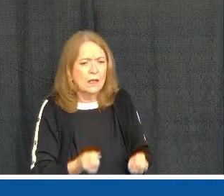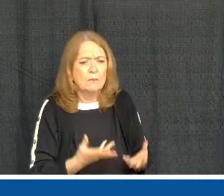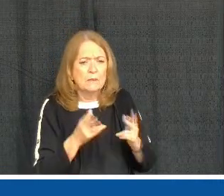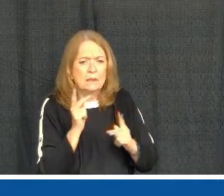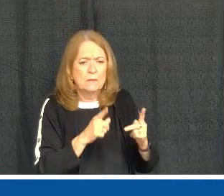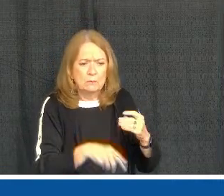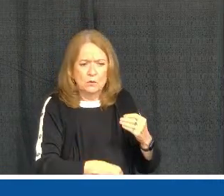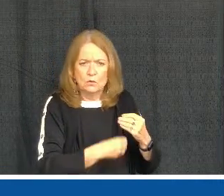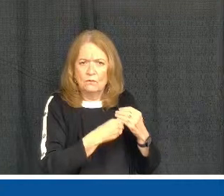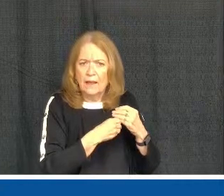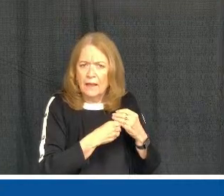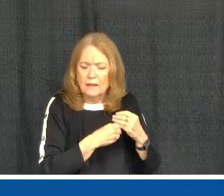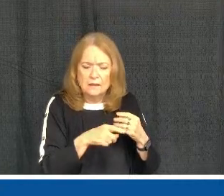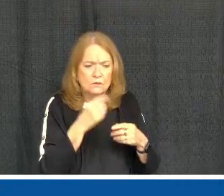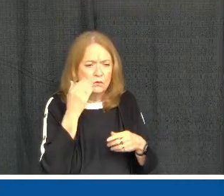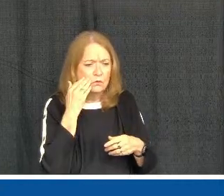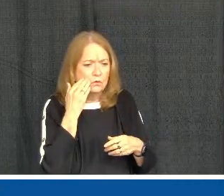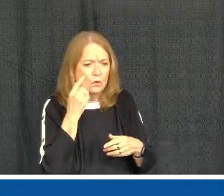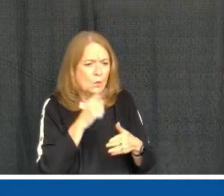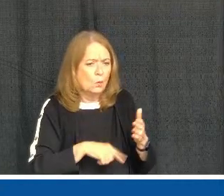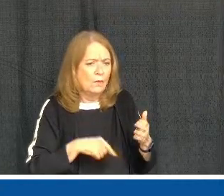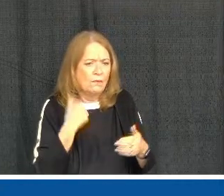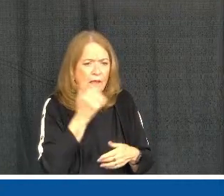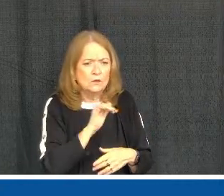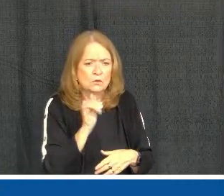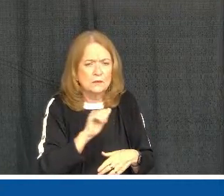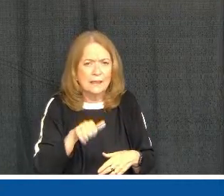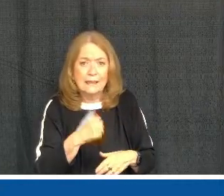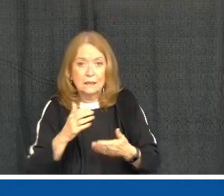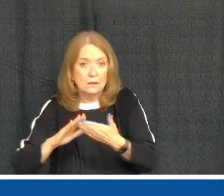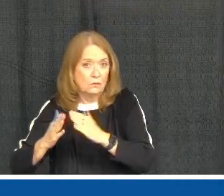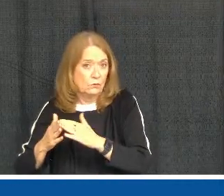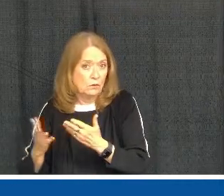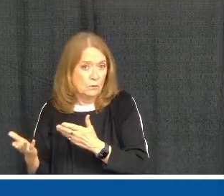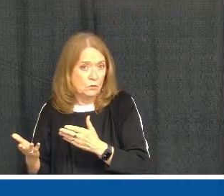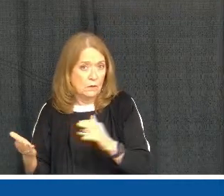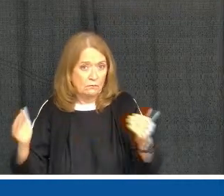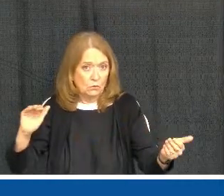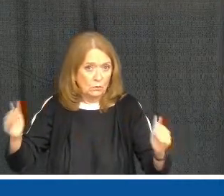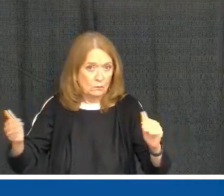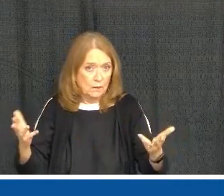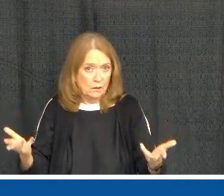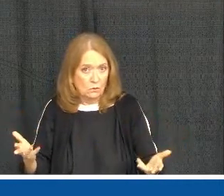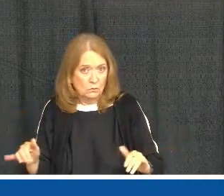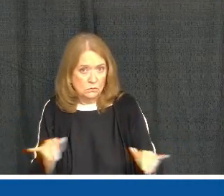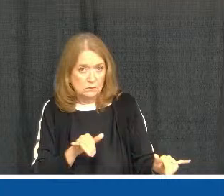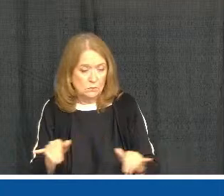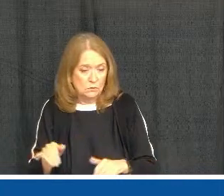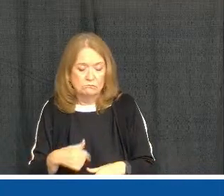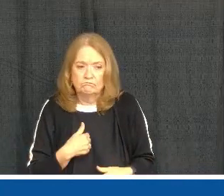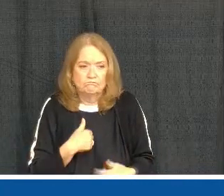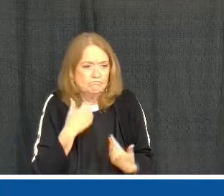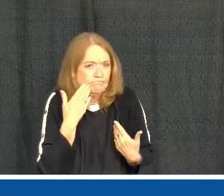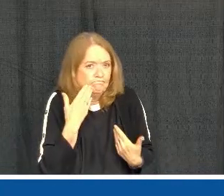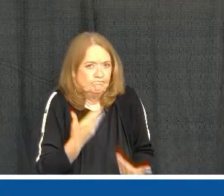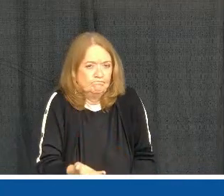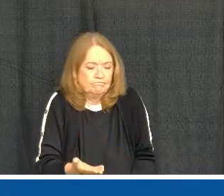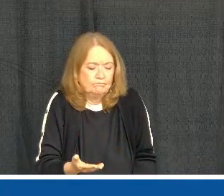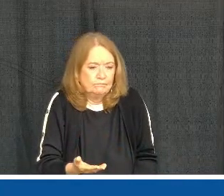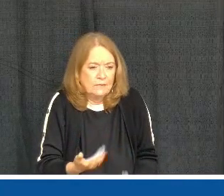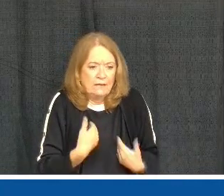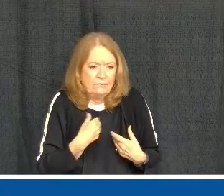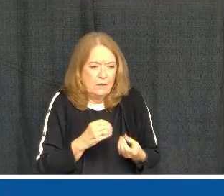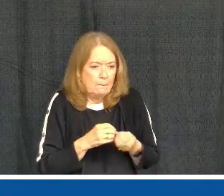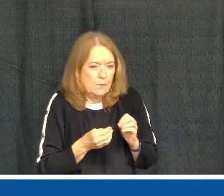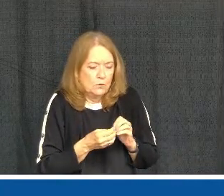you've added, and do you know what that looks like in another community? Similar. I don't have